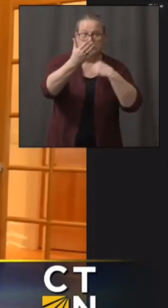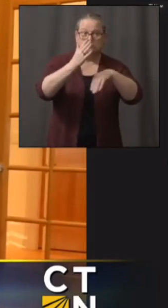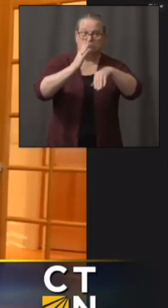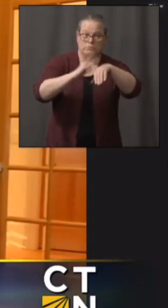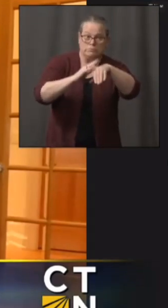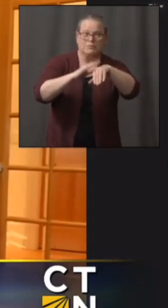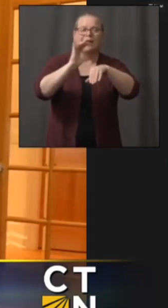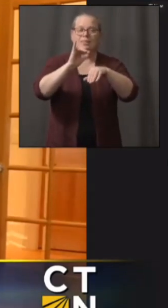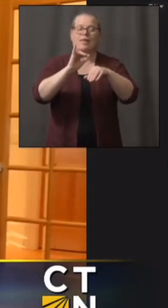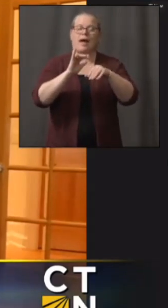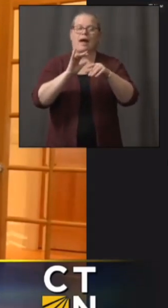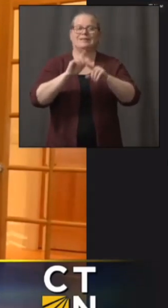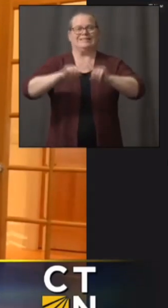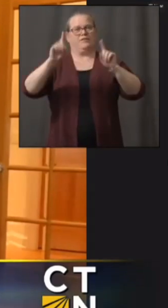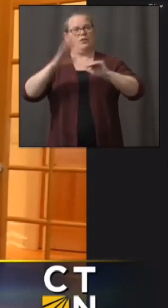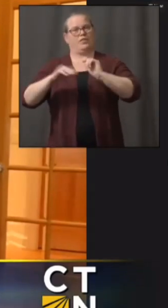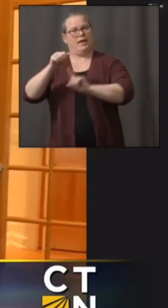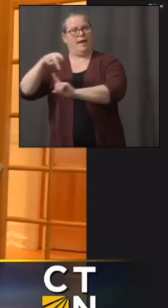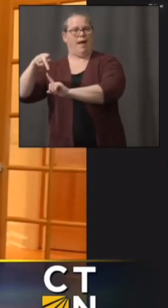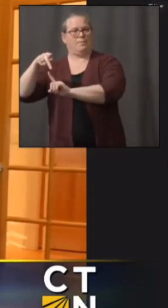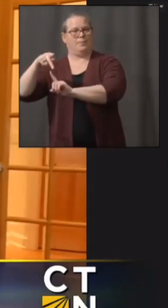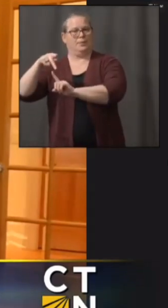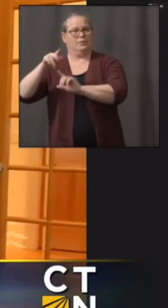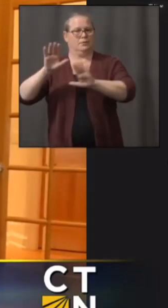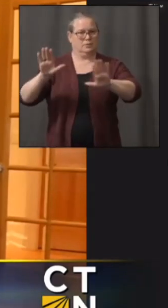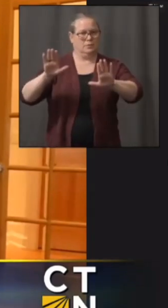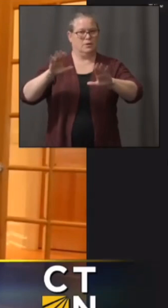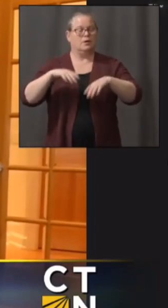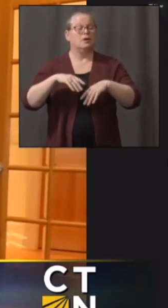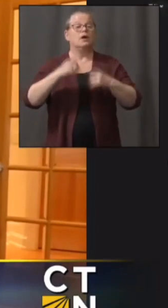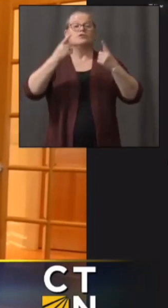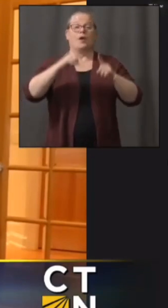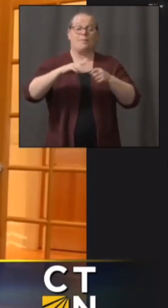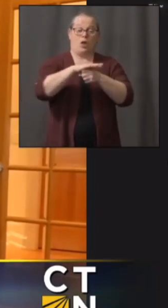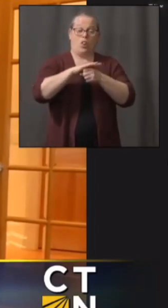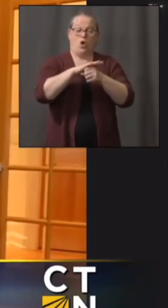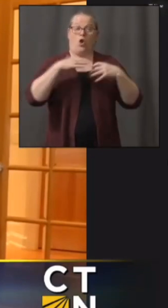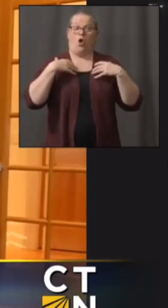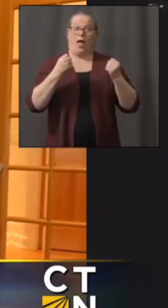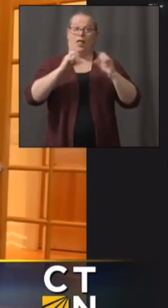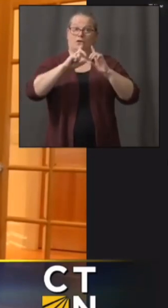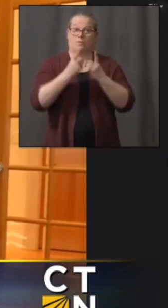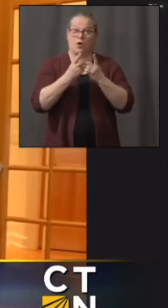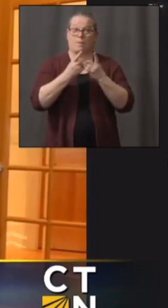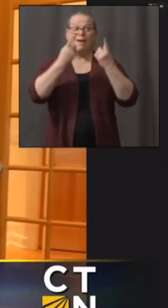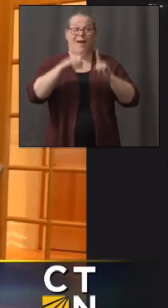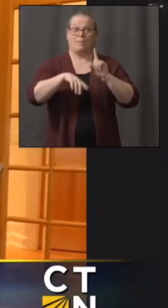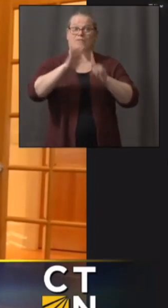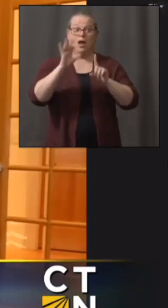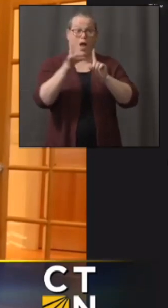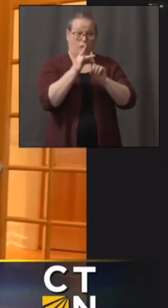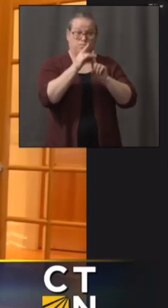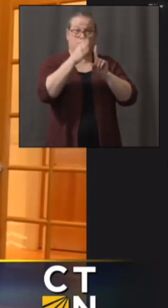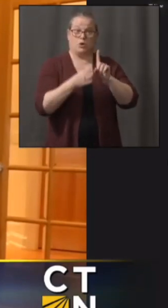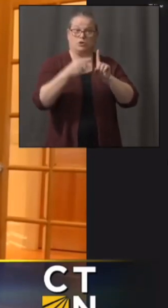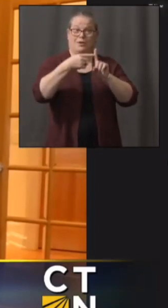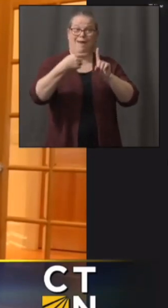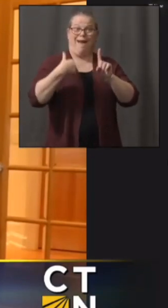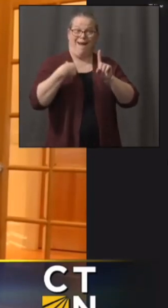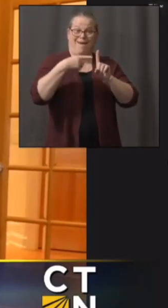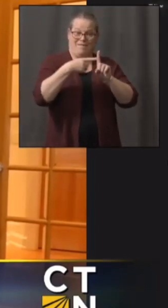main contact tracing process, where local health finds out about a case and then they call that person and interview them to find out about their contacts,